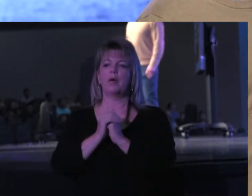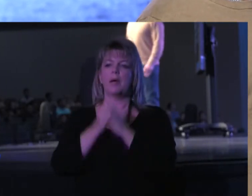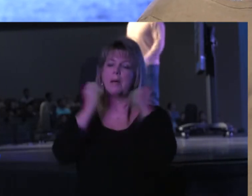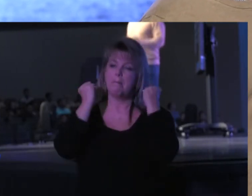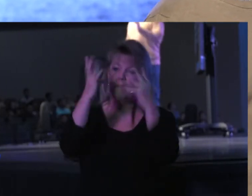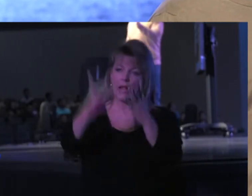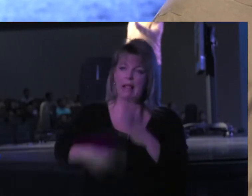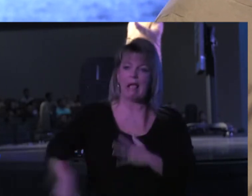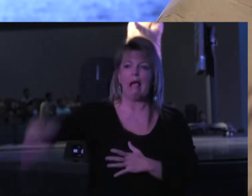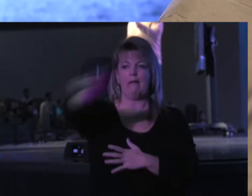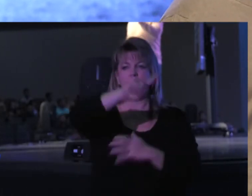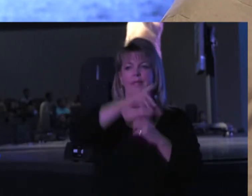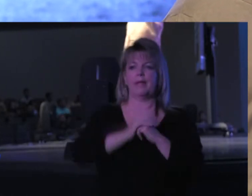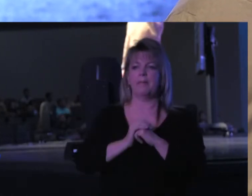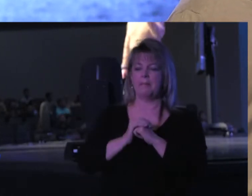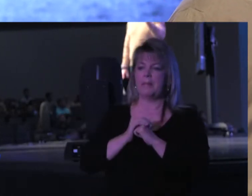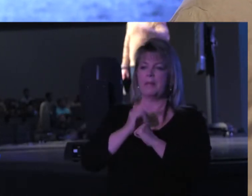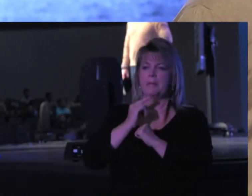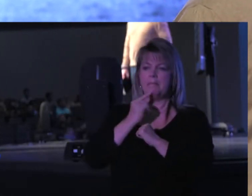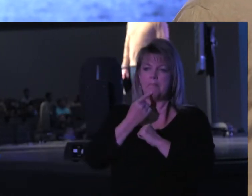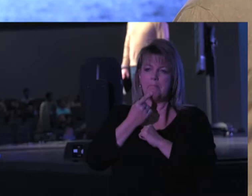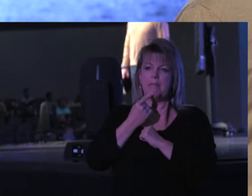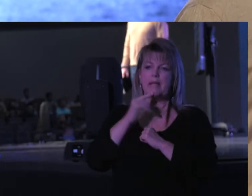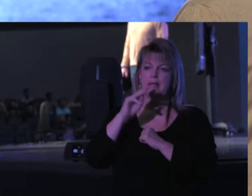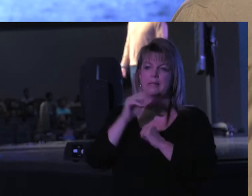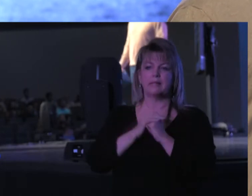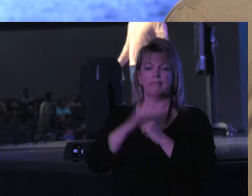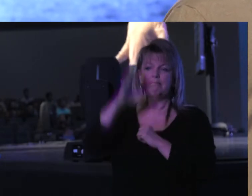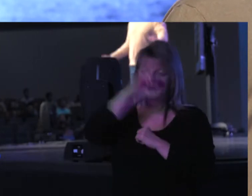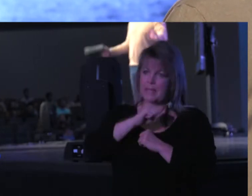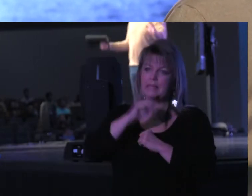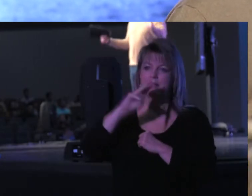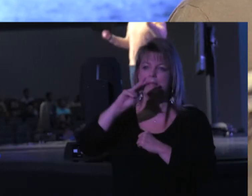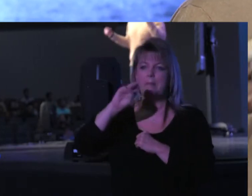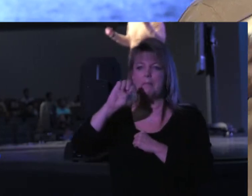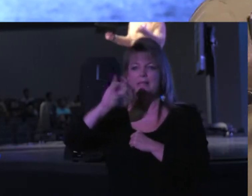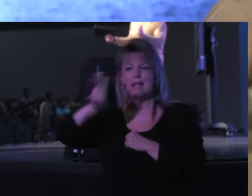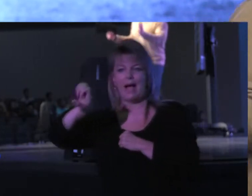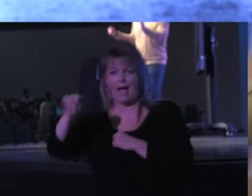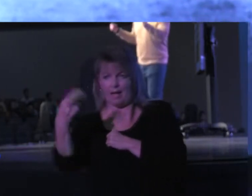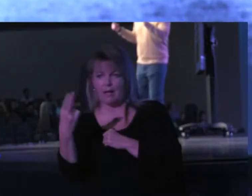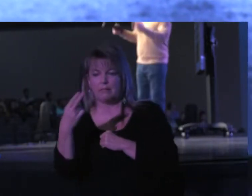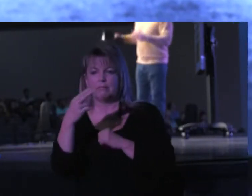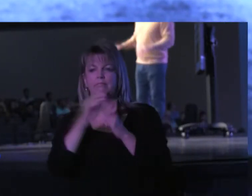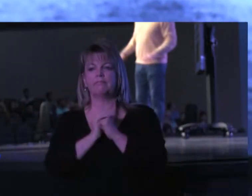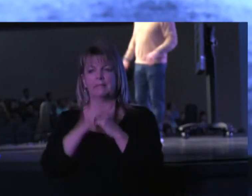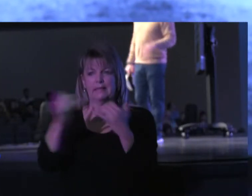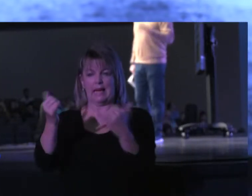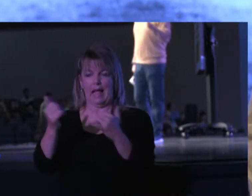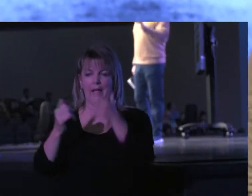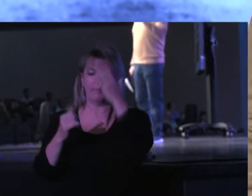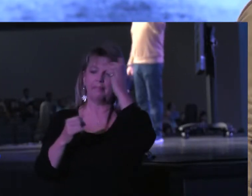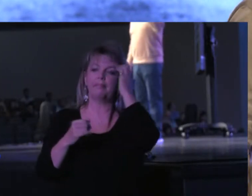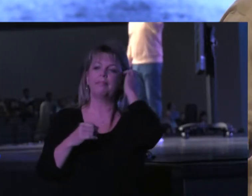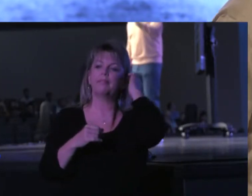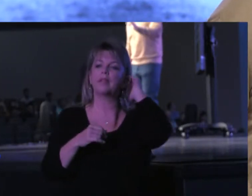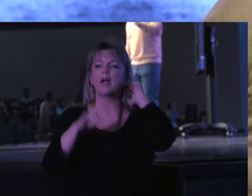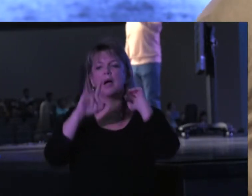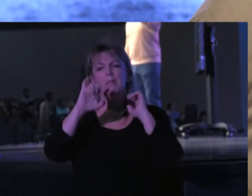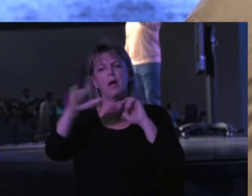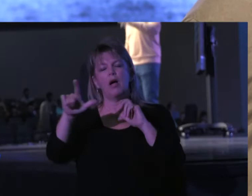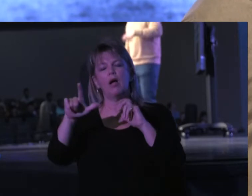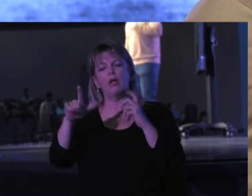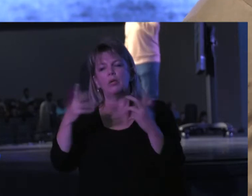many of them missed the Messiah. Many of them miss the Messiah today. And Paul was